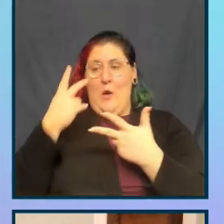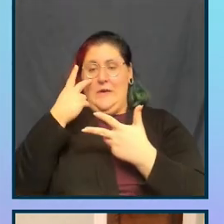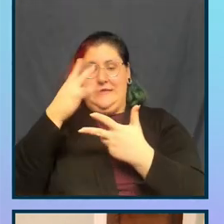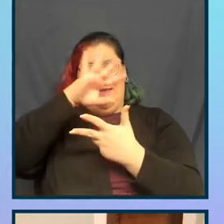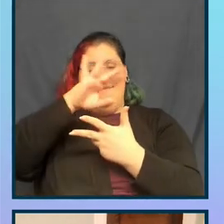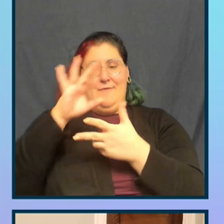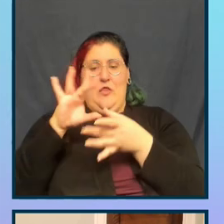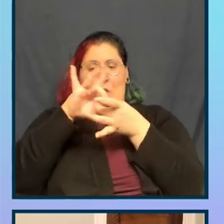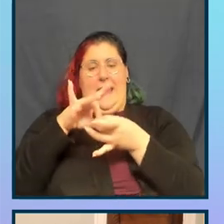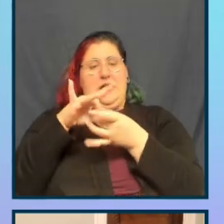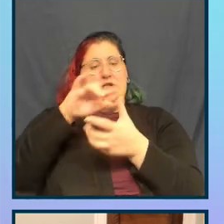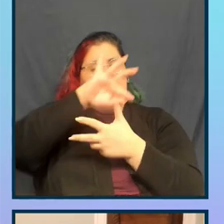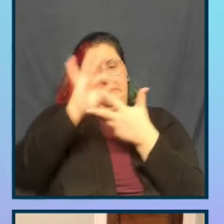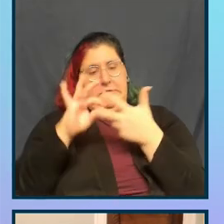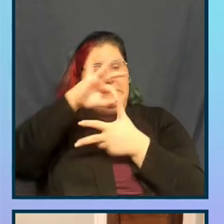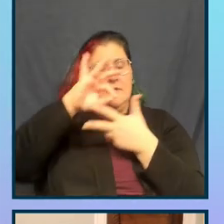HTML?